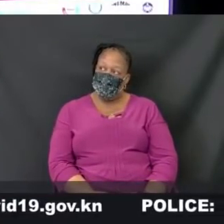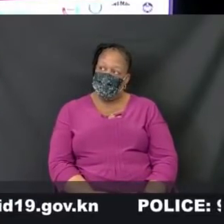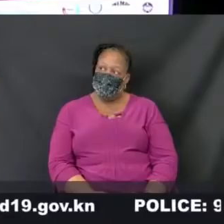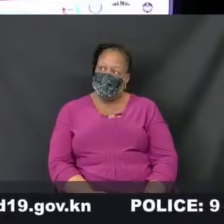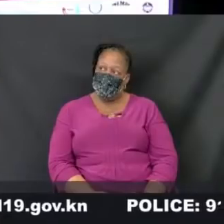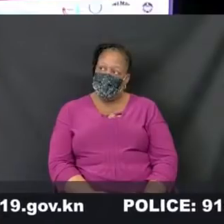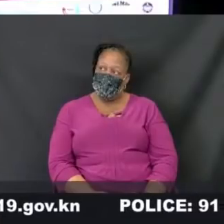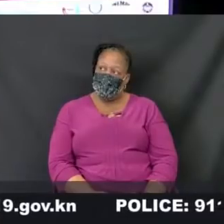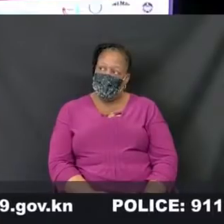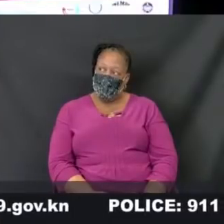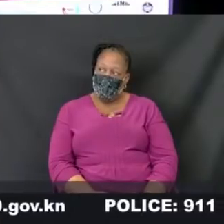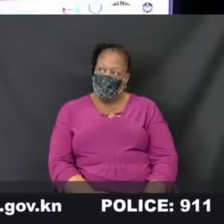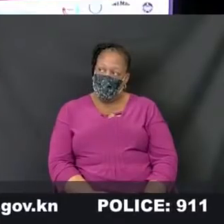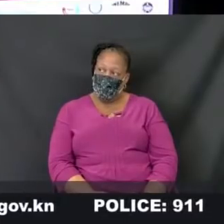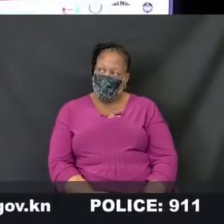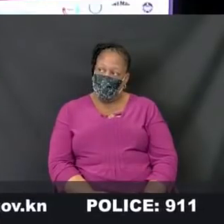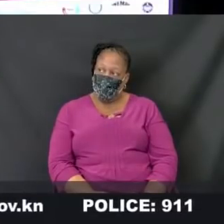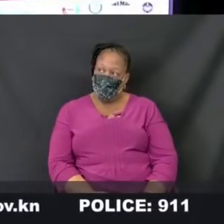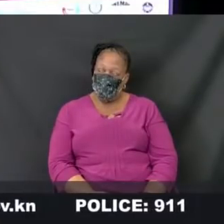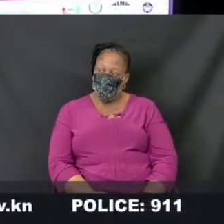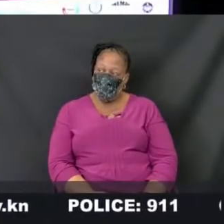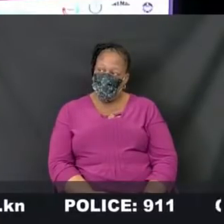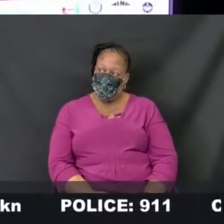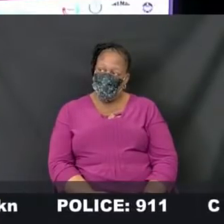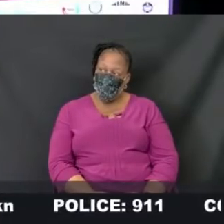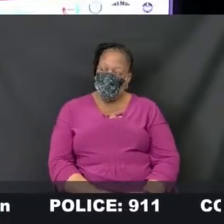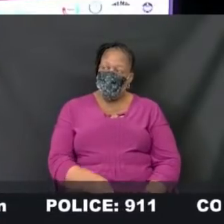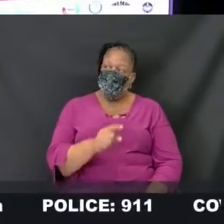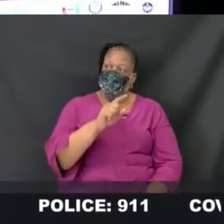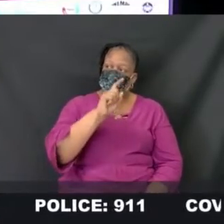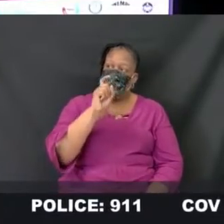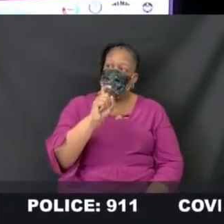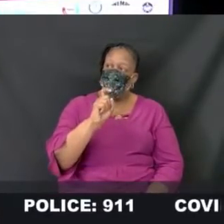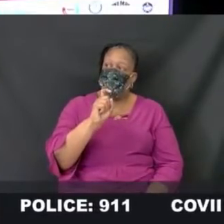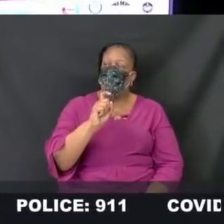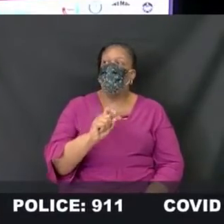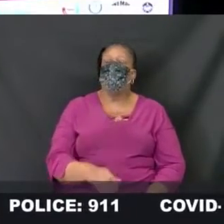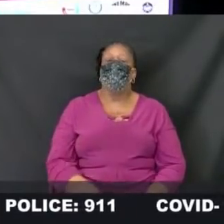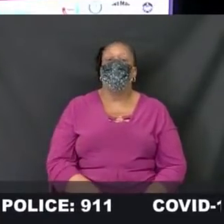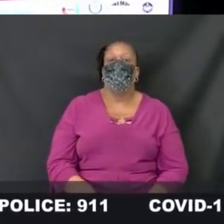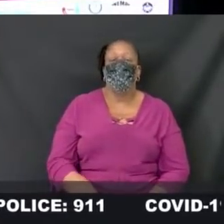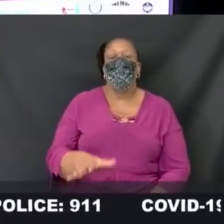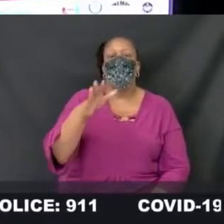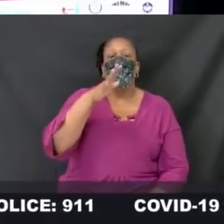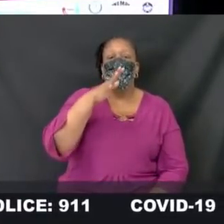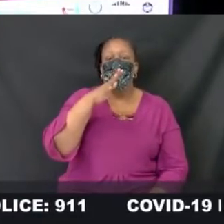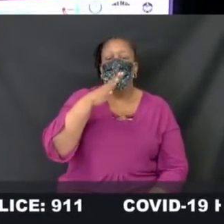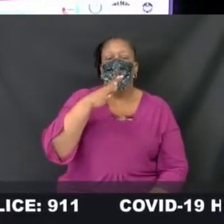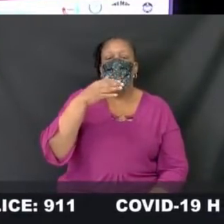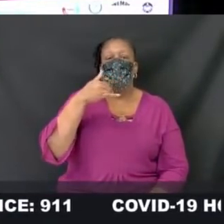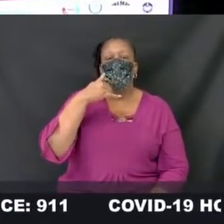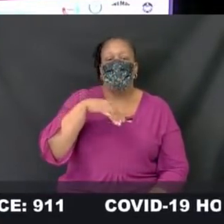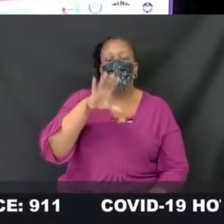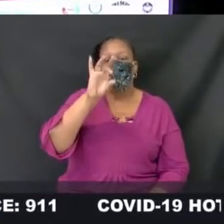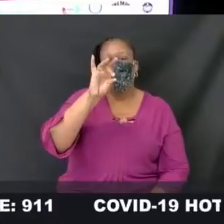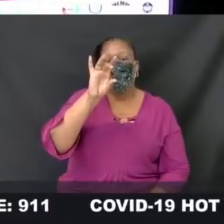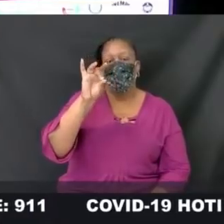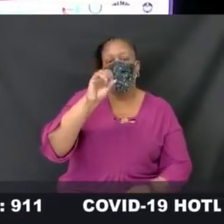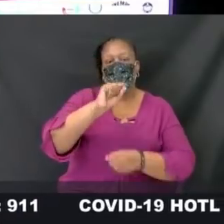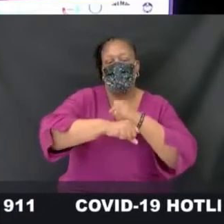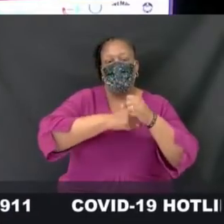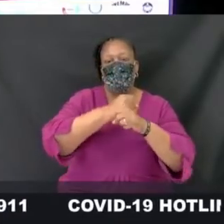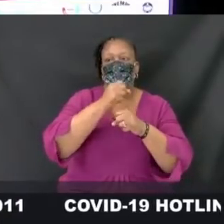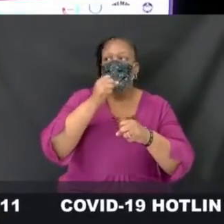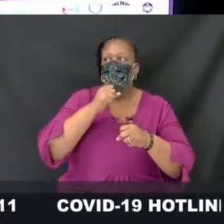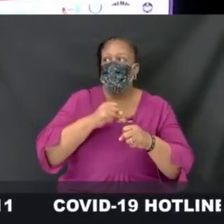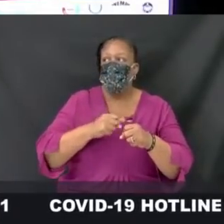This one might be for Superintendent Henry. My mother is 88 years old and is born here, but